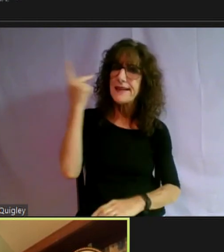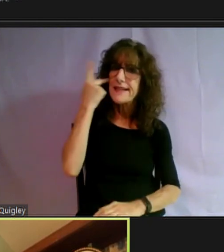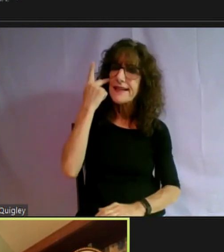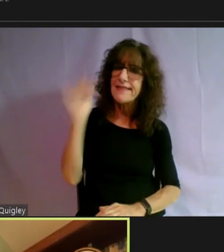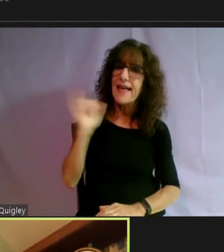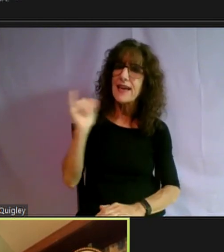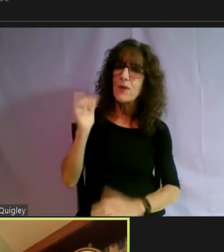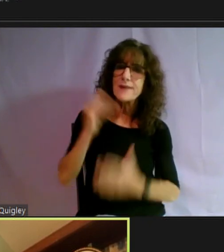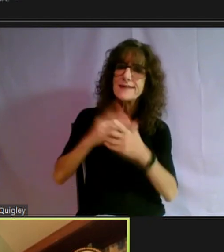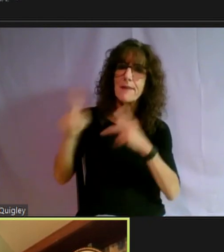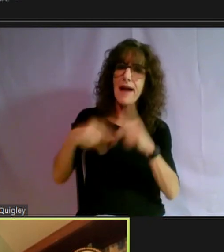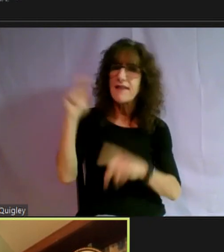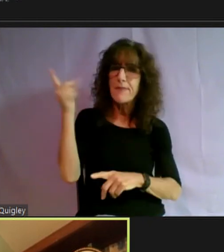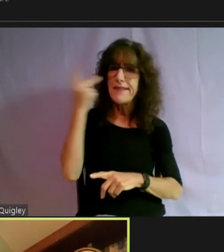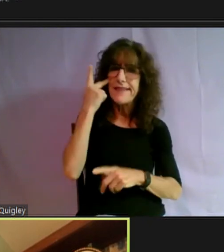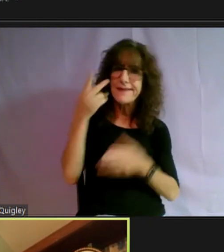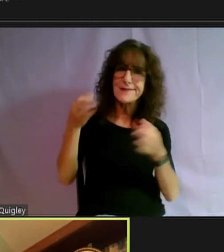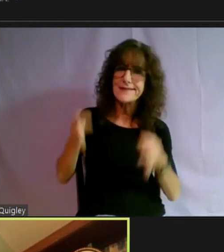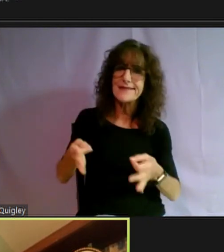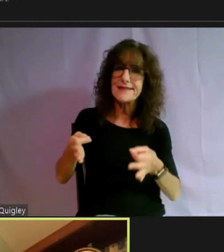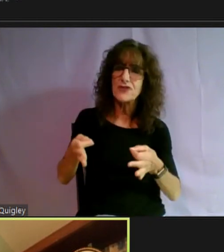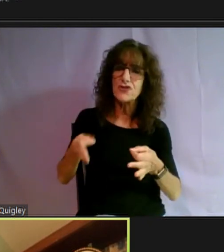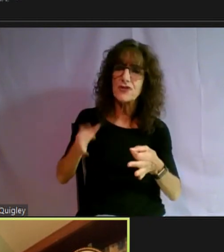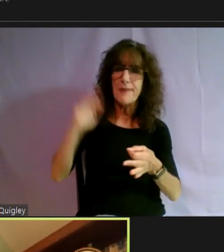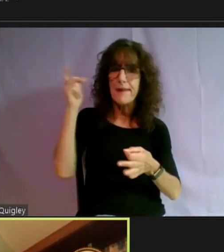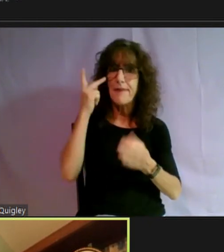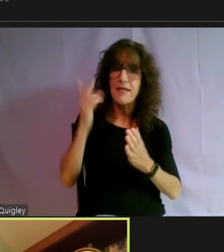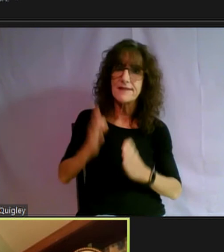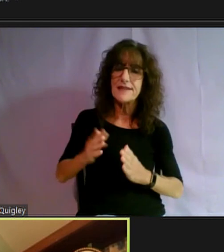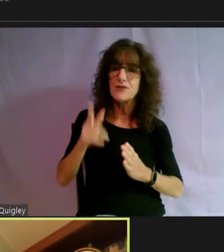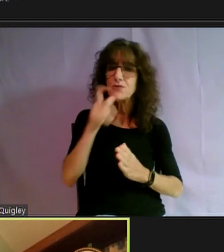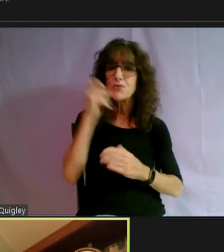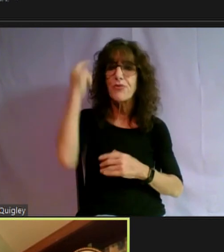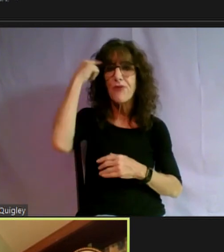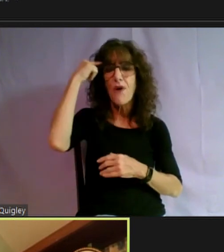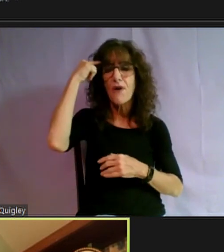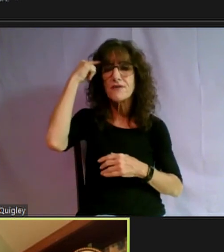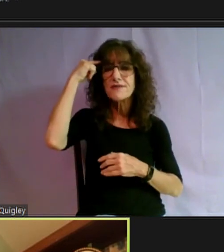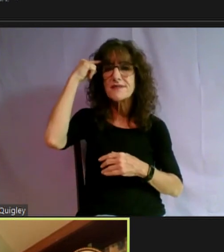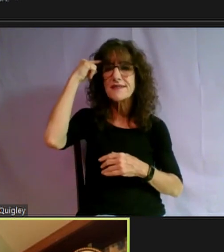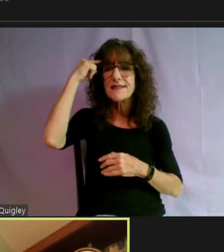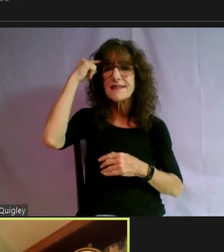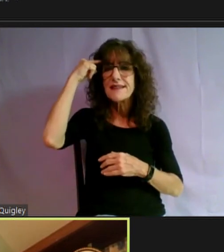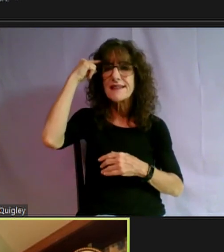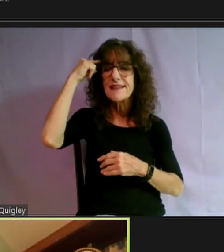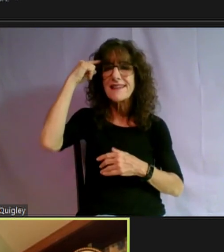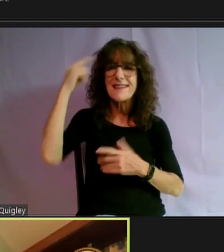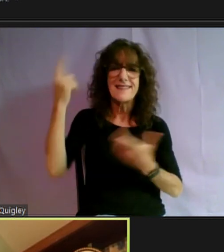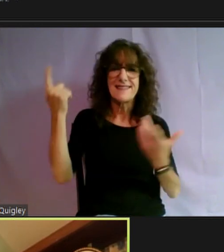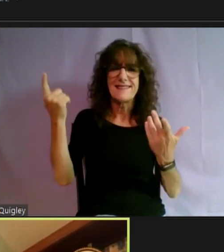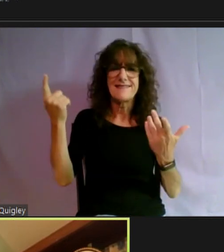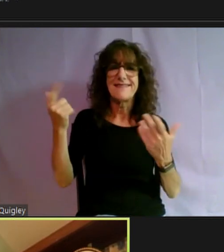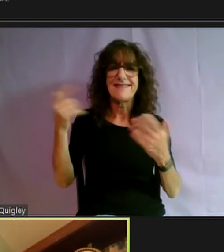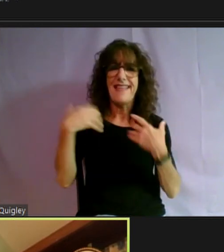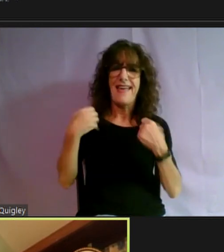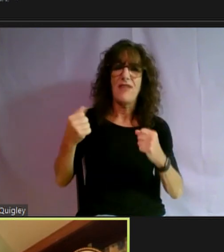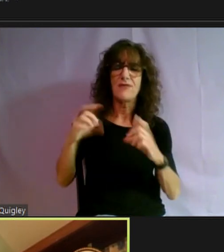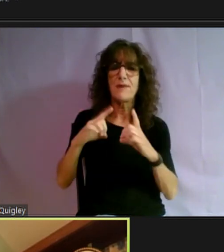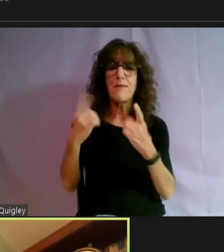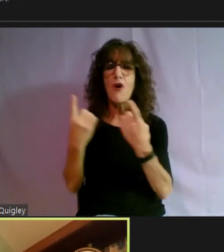of a political move by politicians who thought that it was an overreach on the part of the health department to